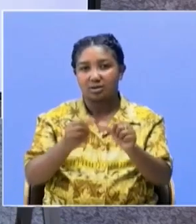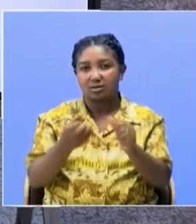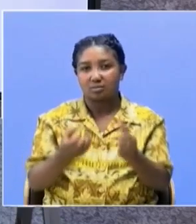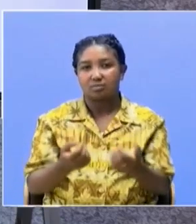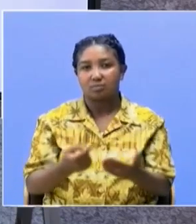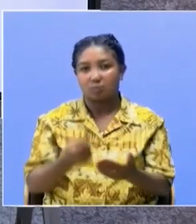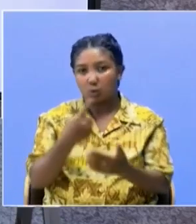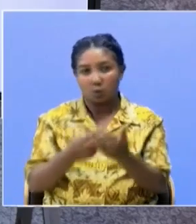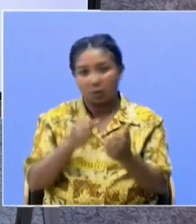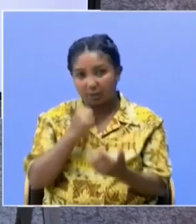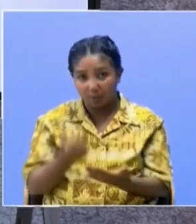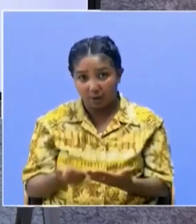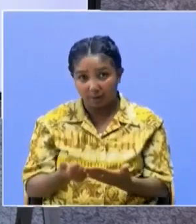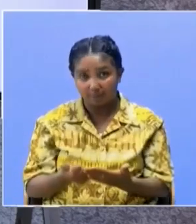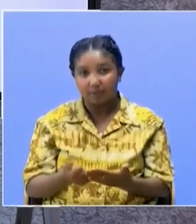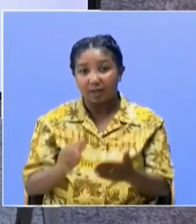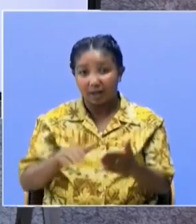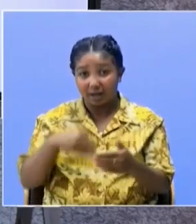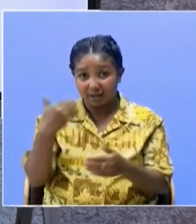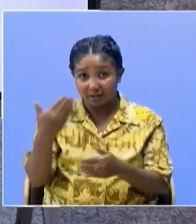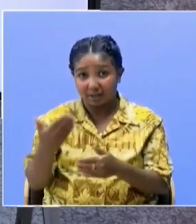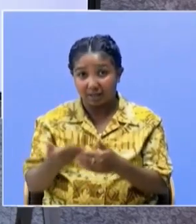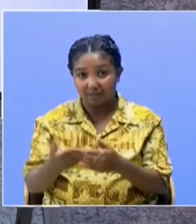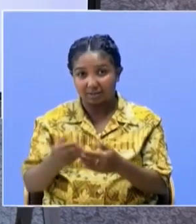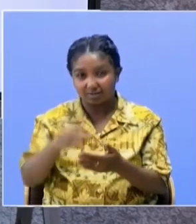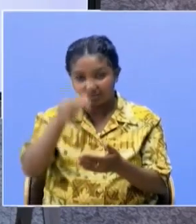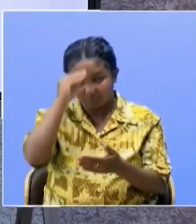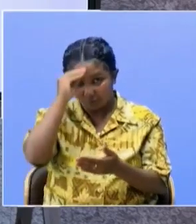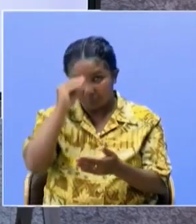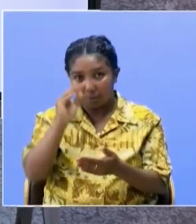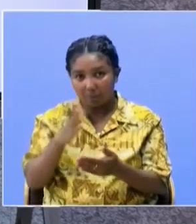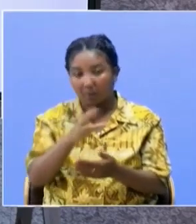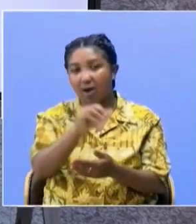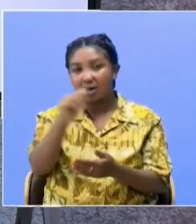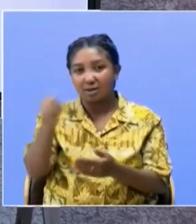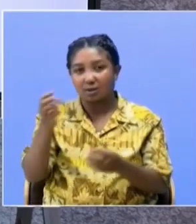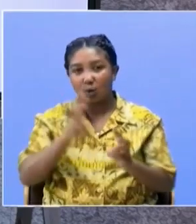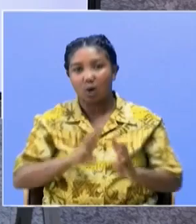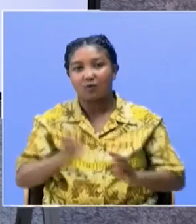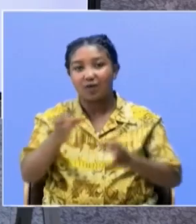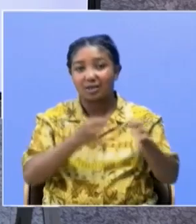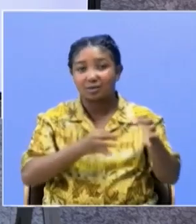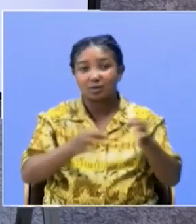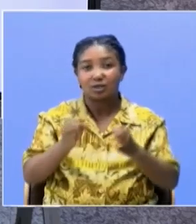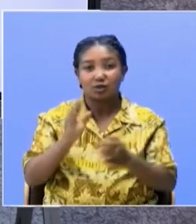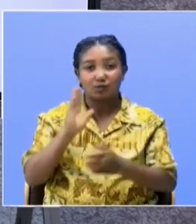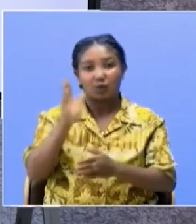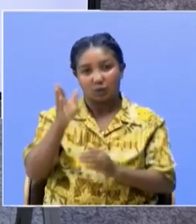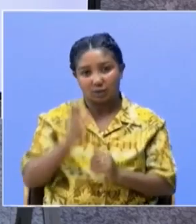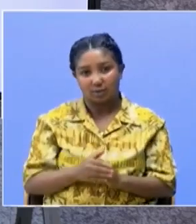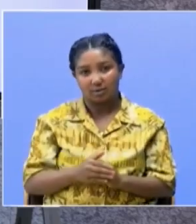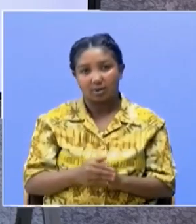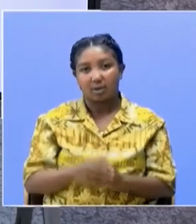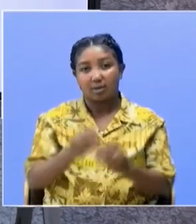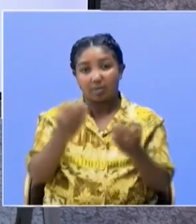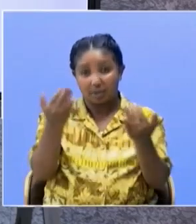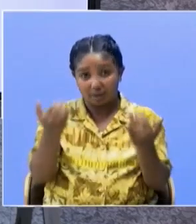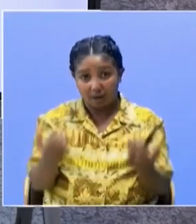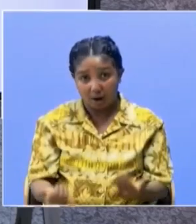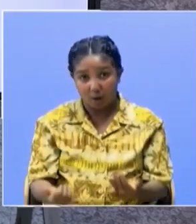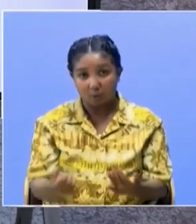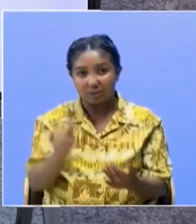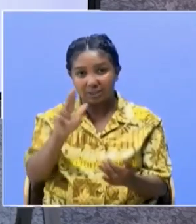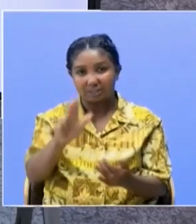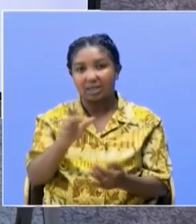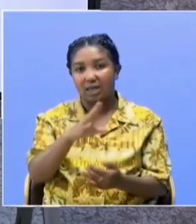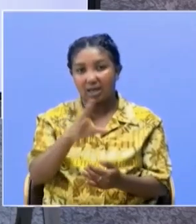these ones, okay? Later in the next lessons, we might see the other ways of expressing the future. But for now, we have seen the